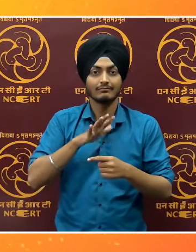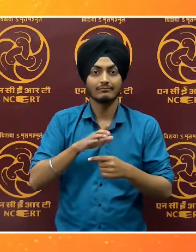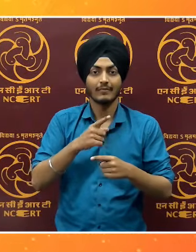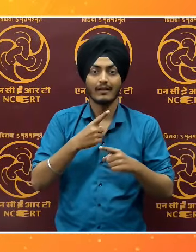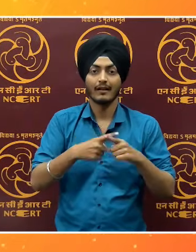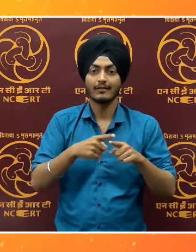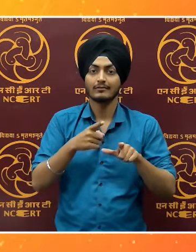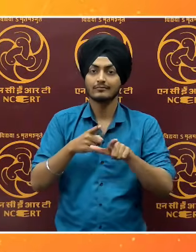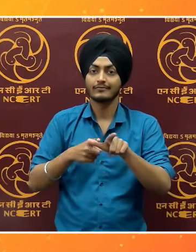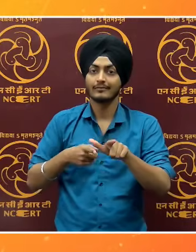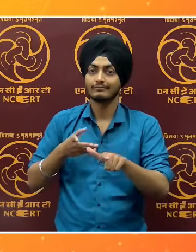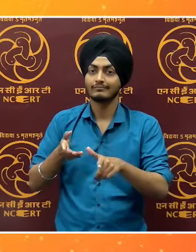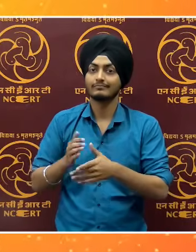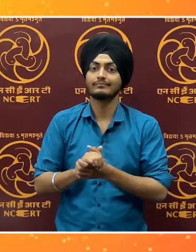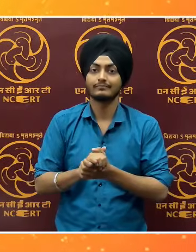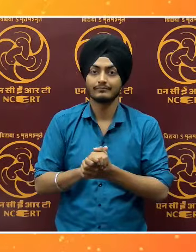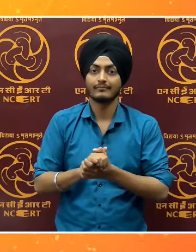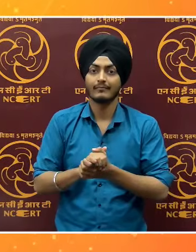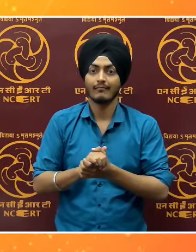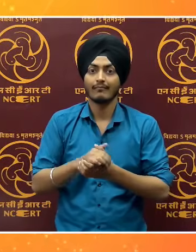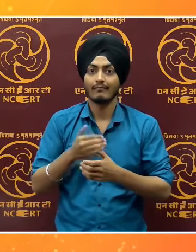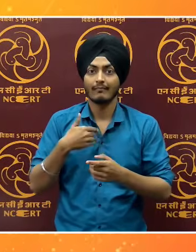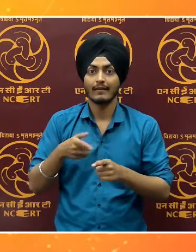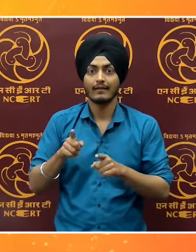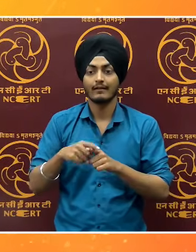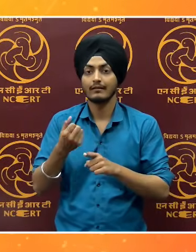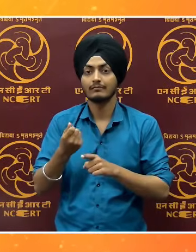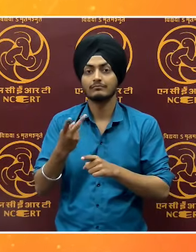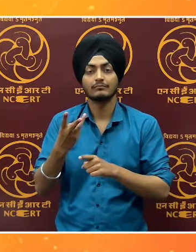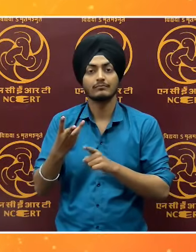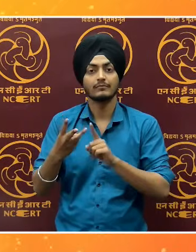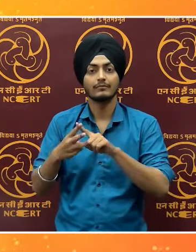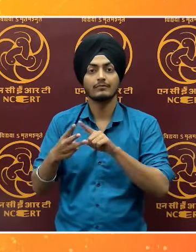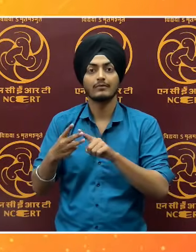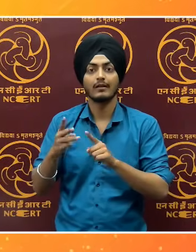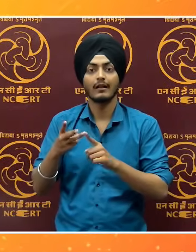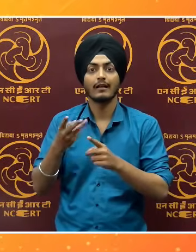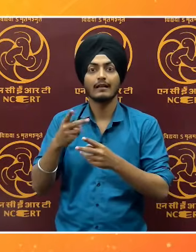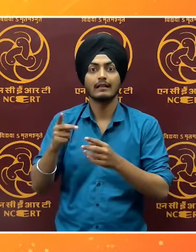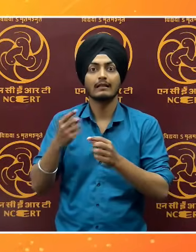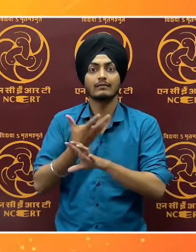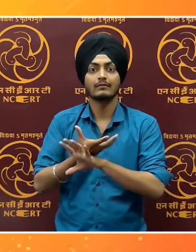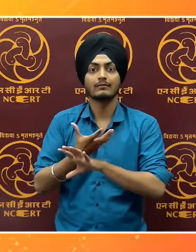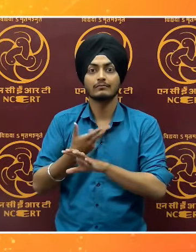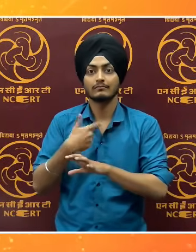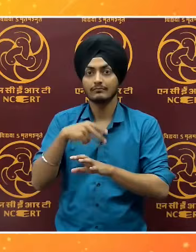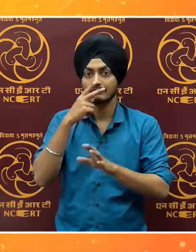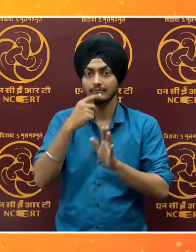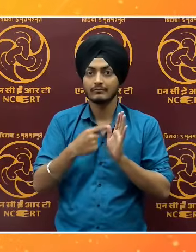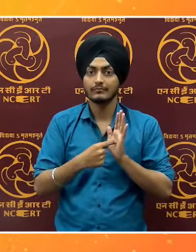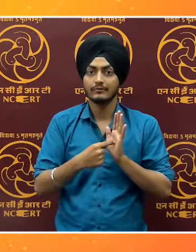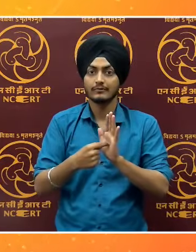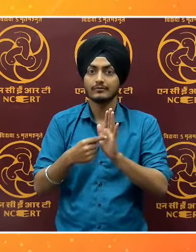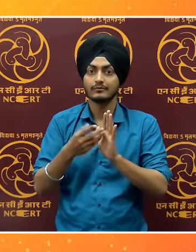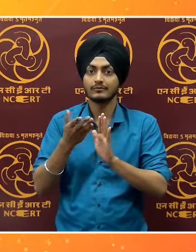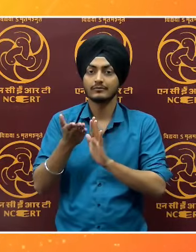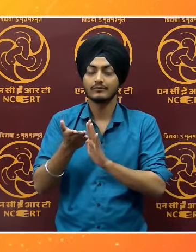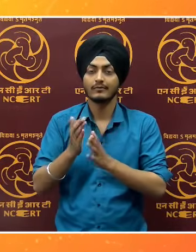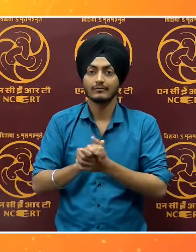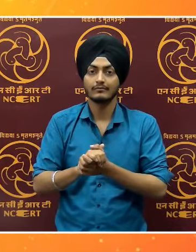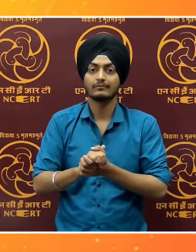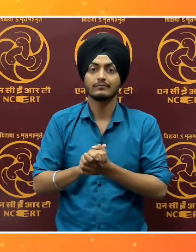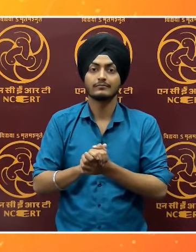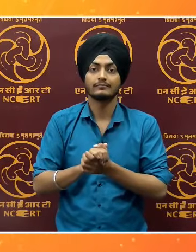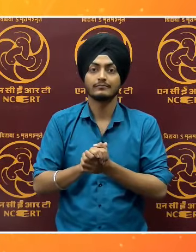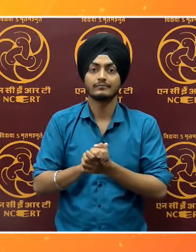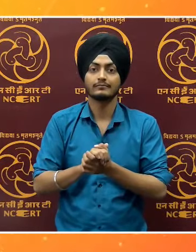XY. I am taking three materials. One is nichrome, another one is torch bulb, and third one is 20